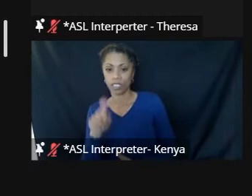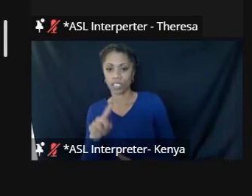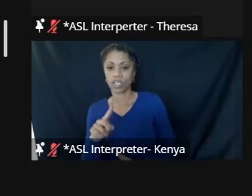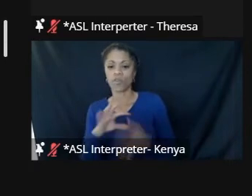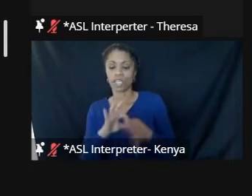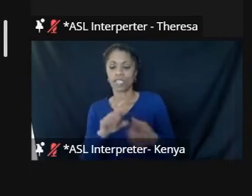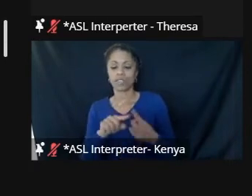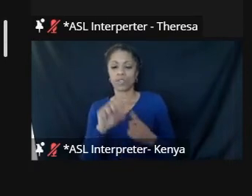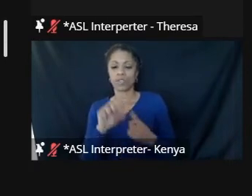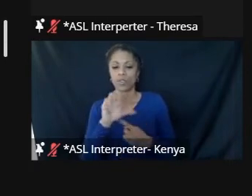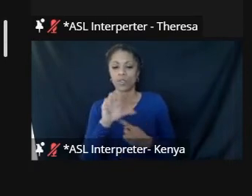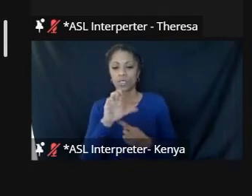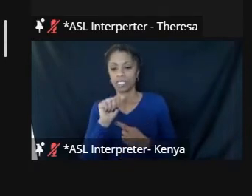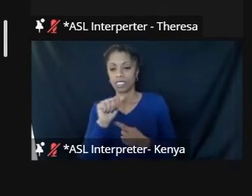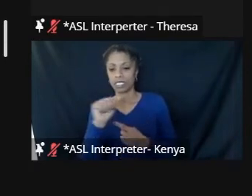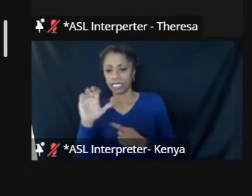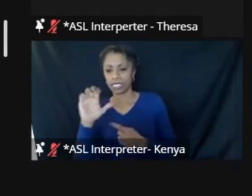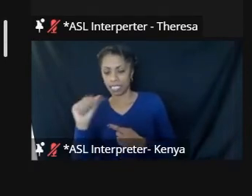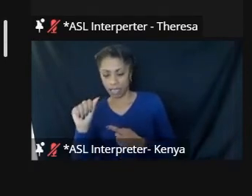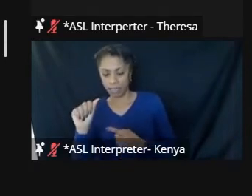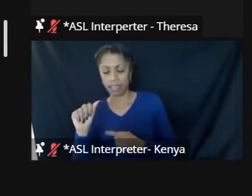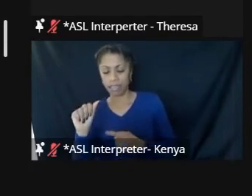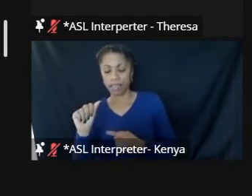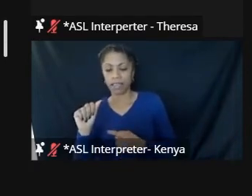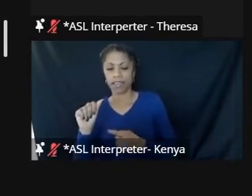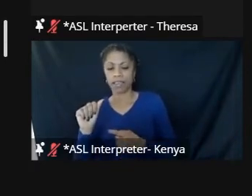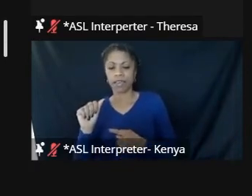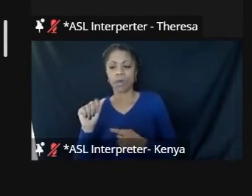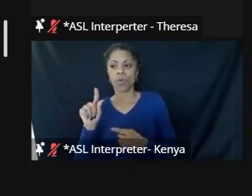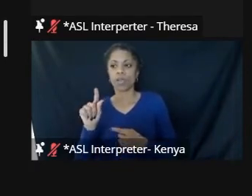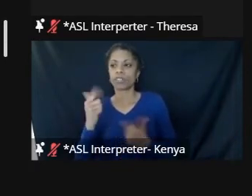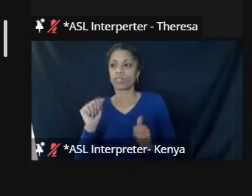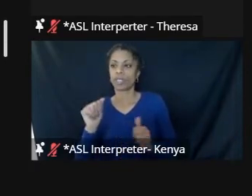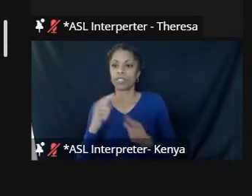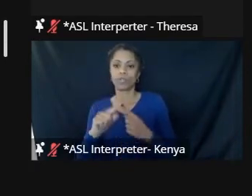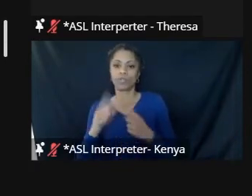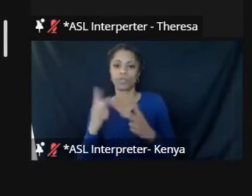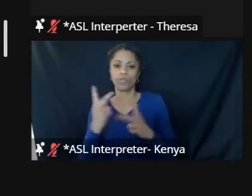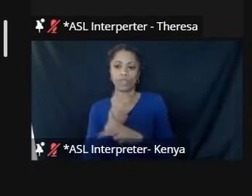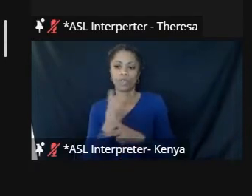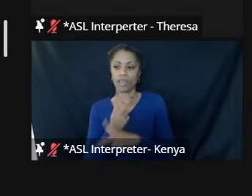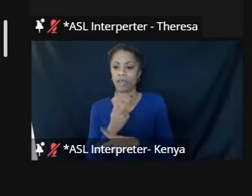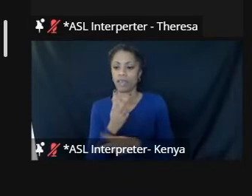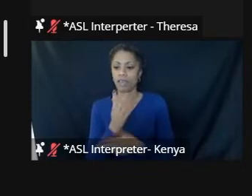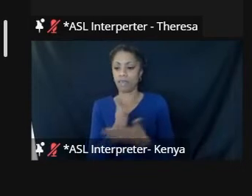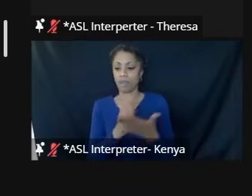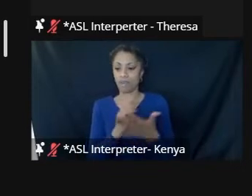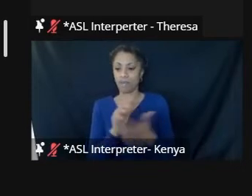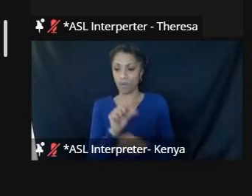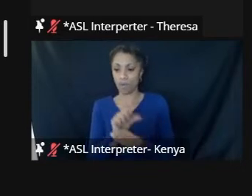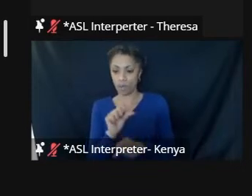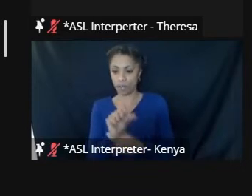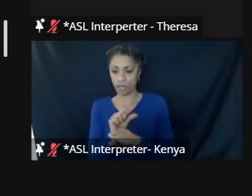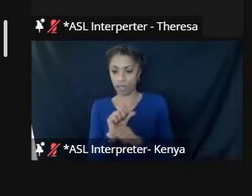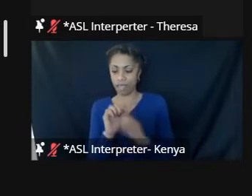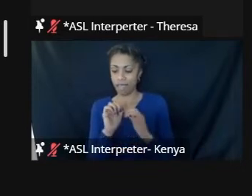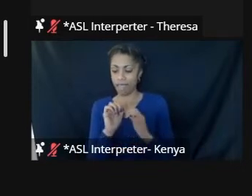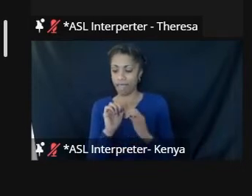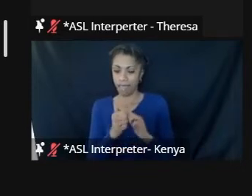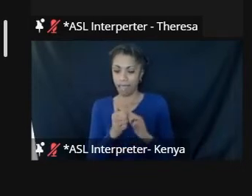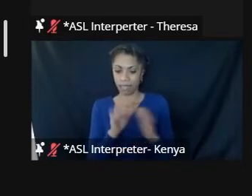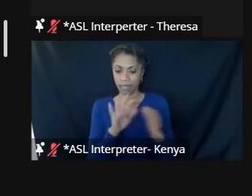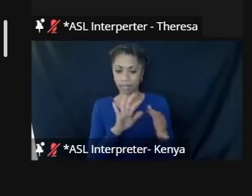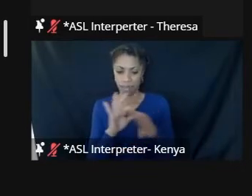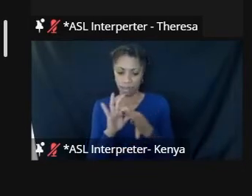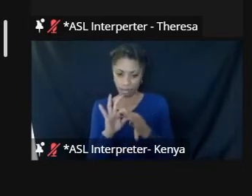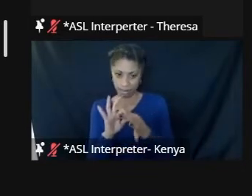That is we're figuring out how this part of the work of this grant will be figuring out how does this connect to